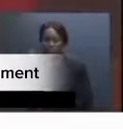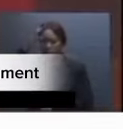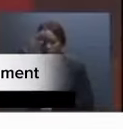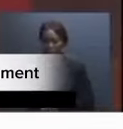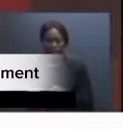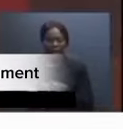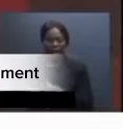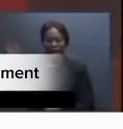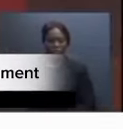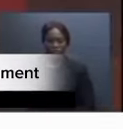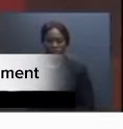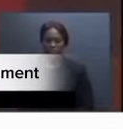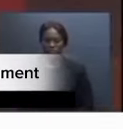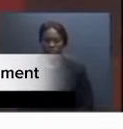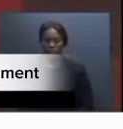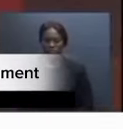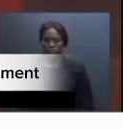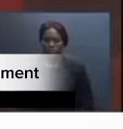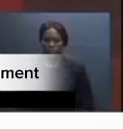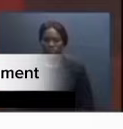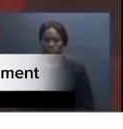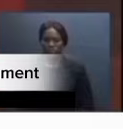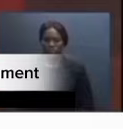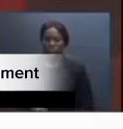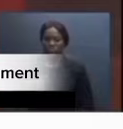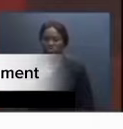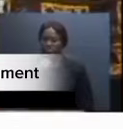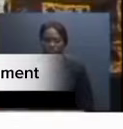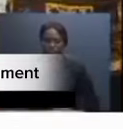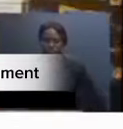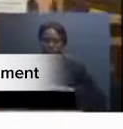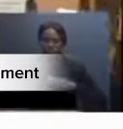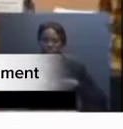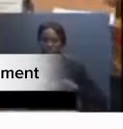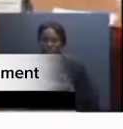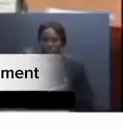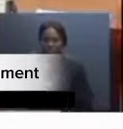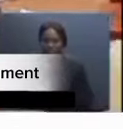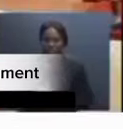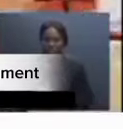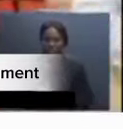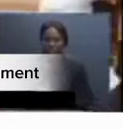Marshal, take him out of the house. I will not interdict such disrespect. It